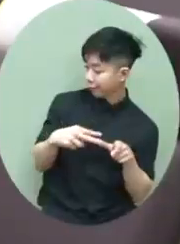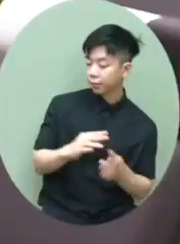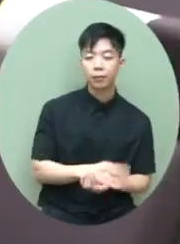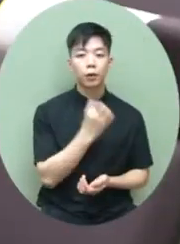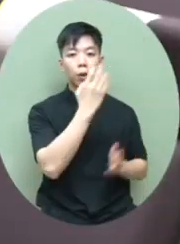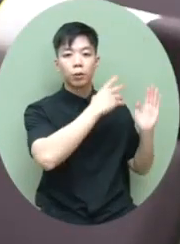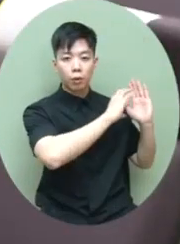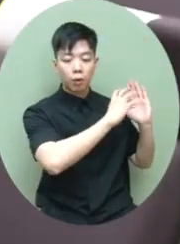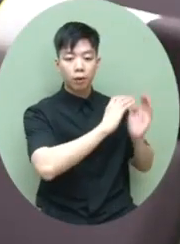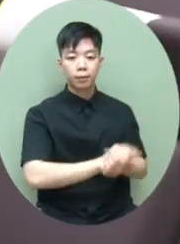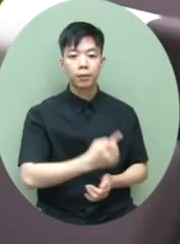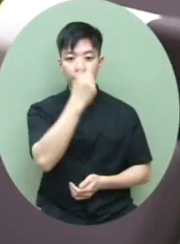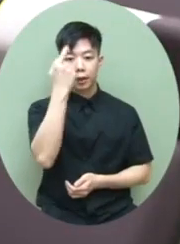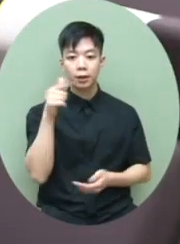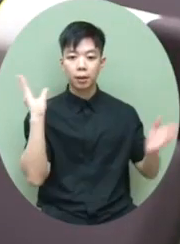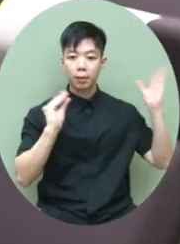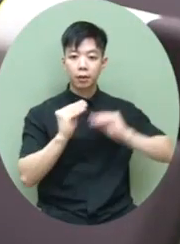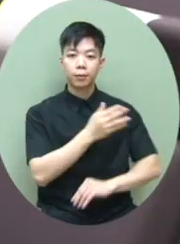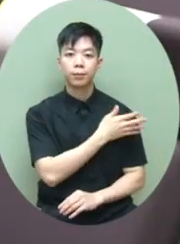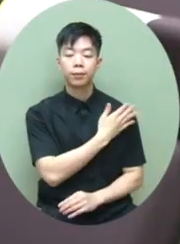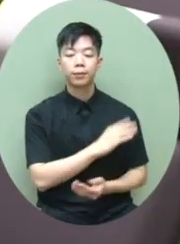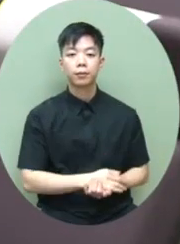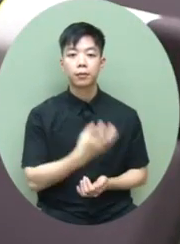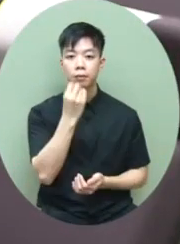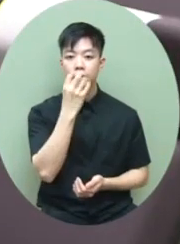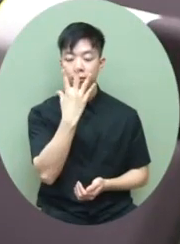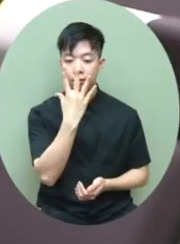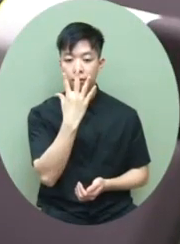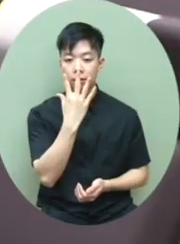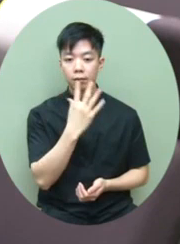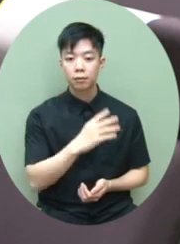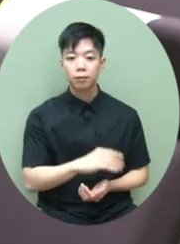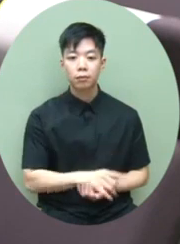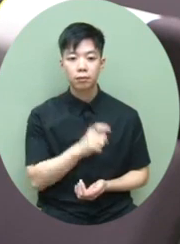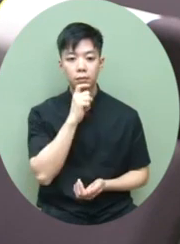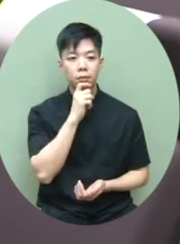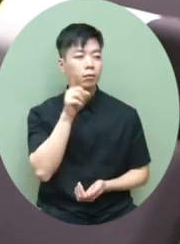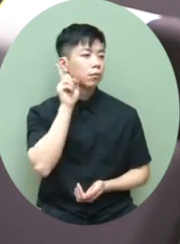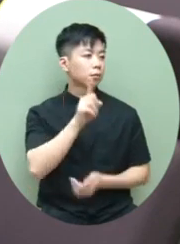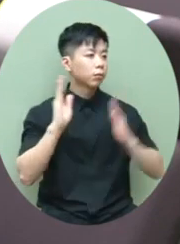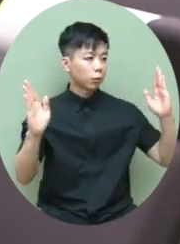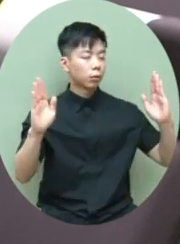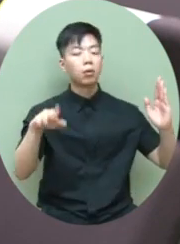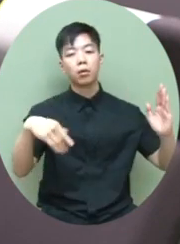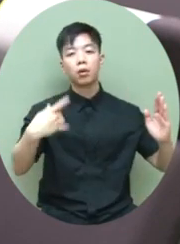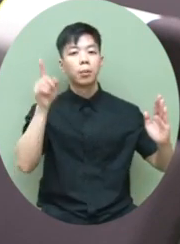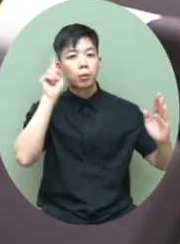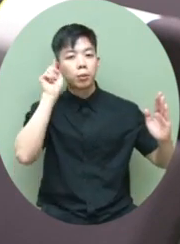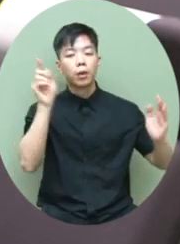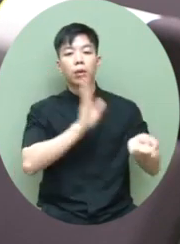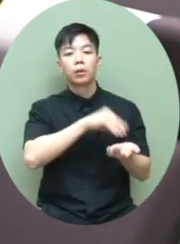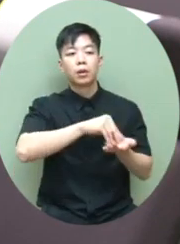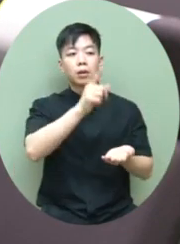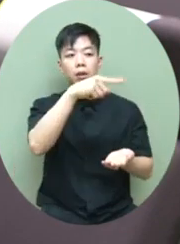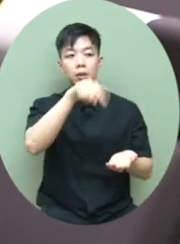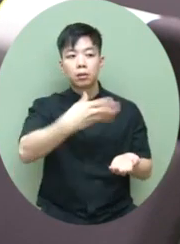So.Because Hong Kong have been seeing 1,000 cases for about a week, how long do you foresee this to continue? And